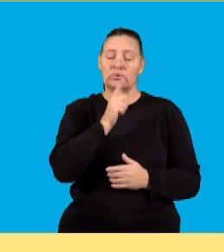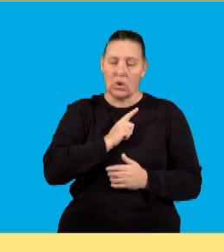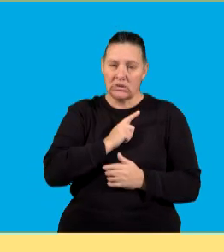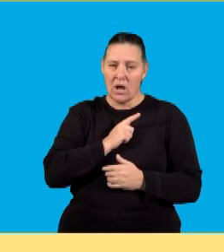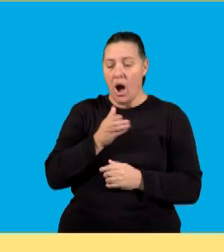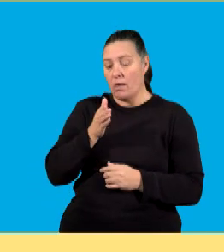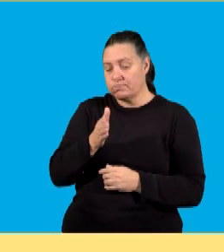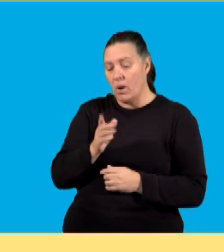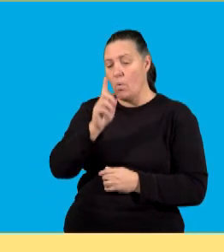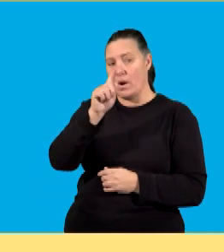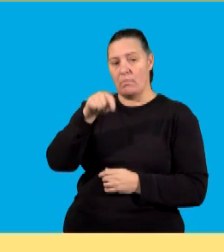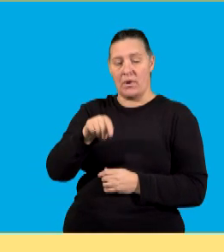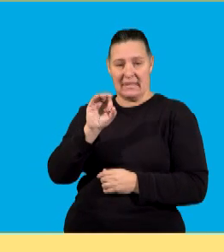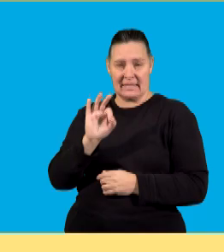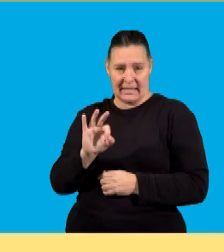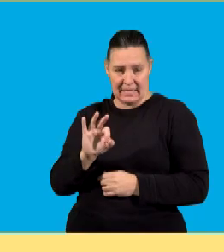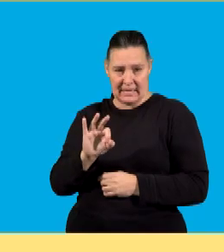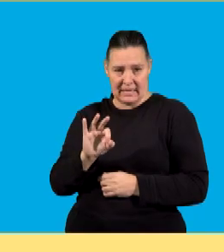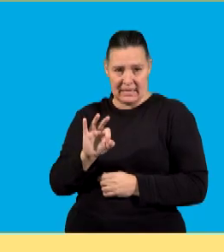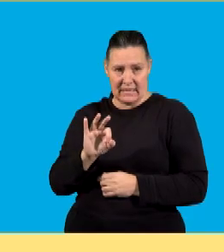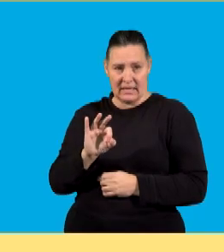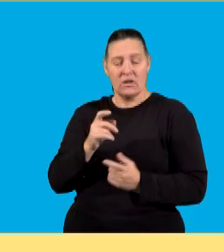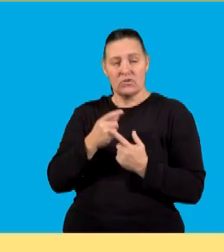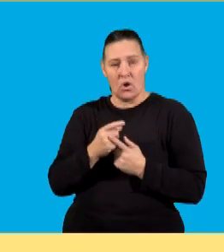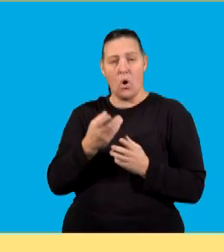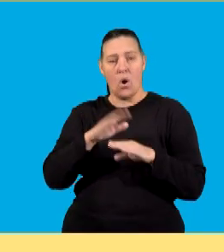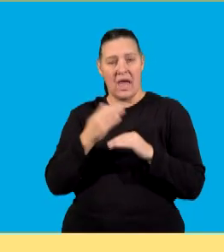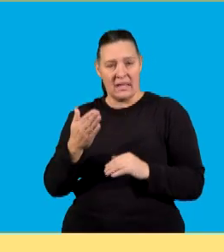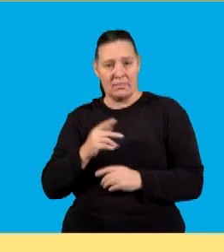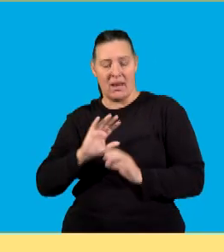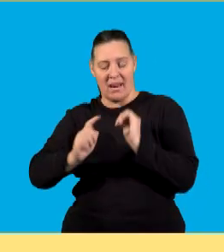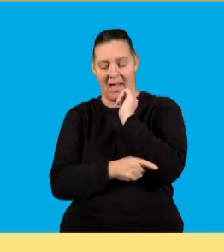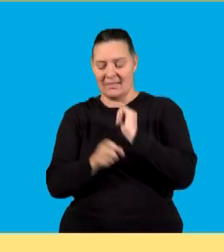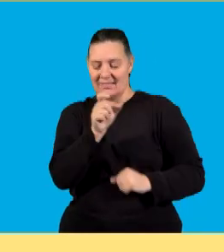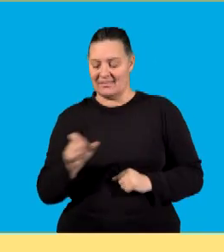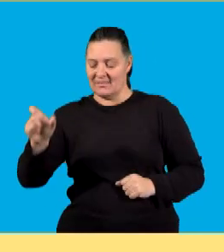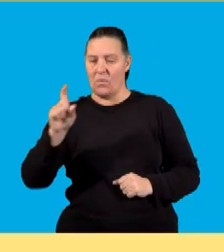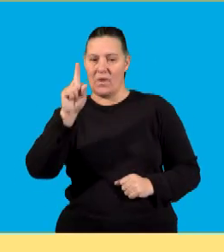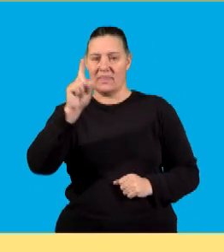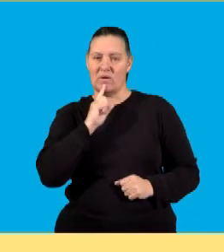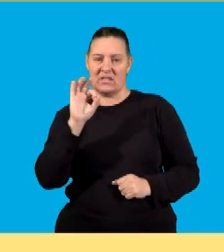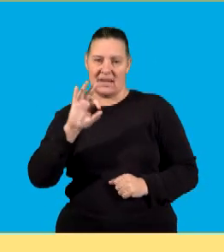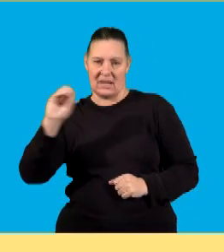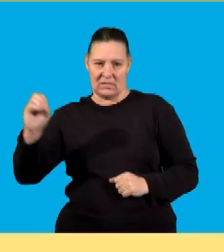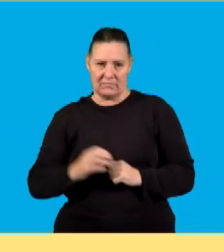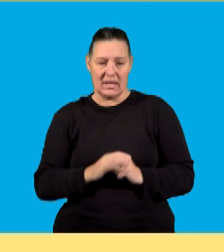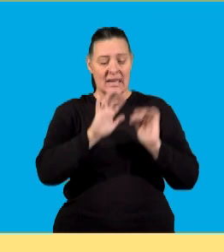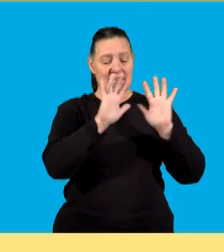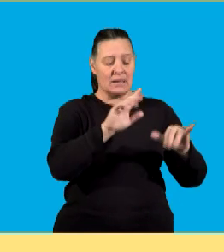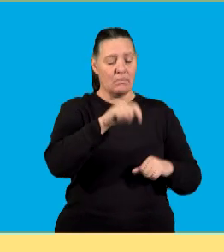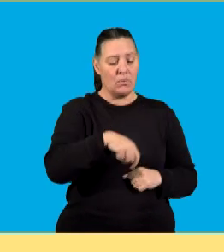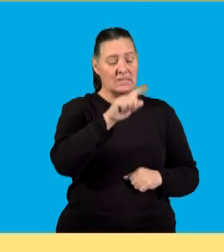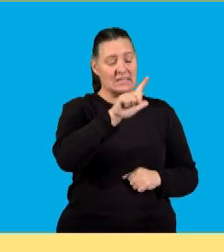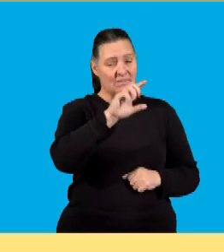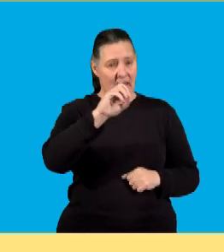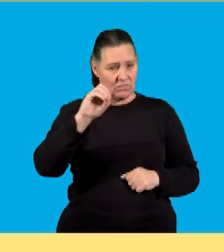are being told that on hand is 1.3. Therefore, the on hand comes here in the last column. The 10.7